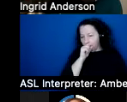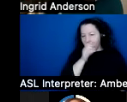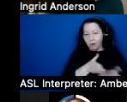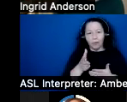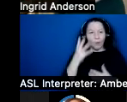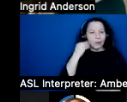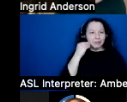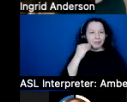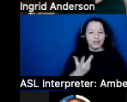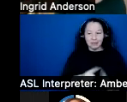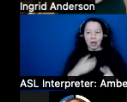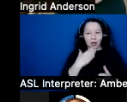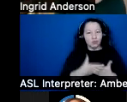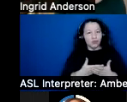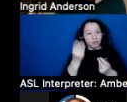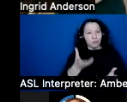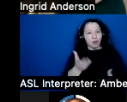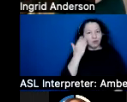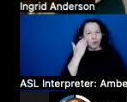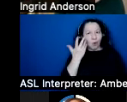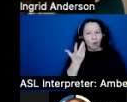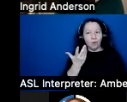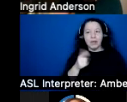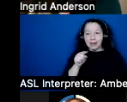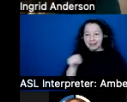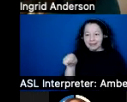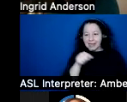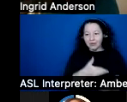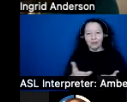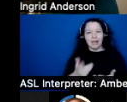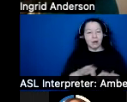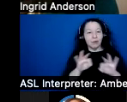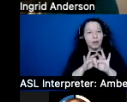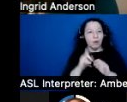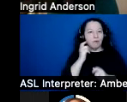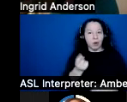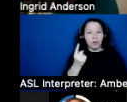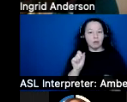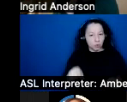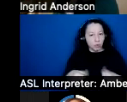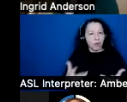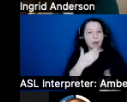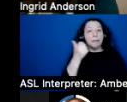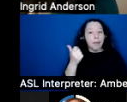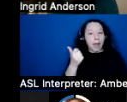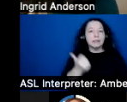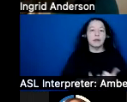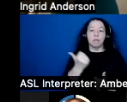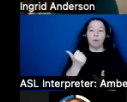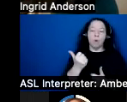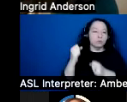but it is good to know. These are things that are critical to understand so you can provide the best, the most